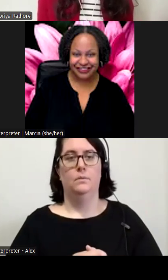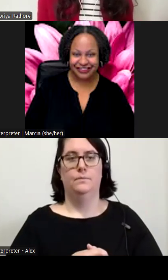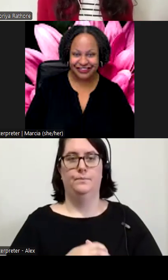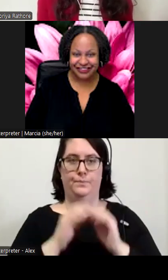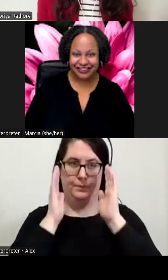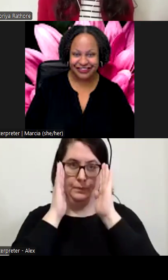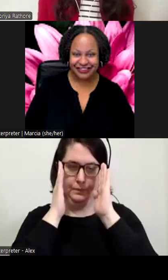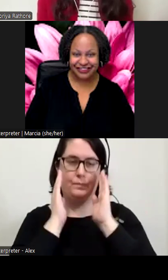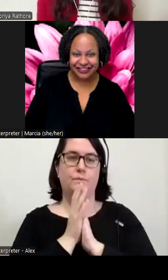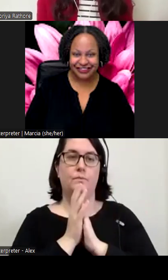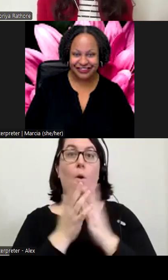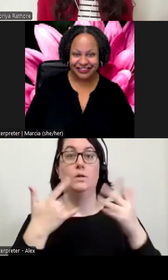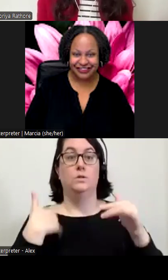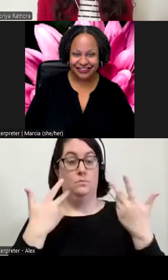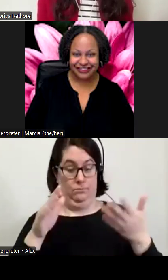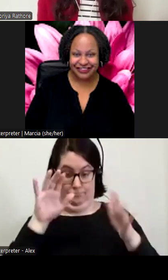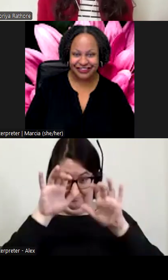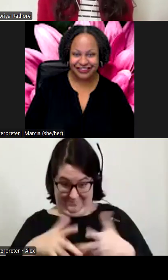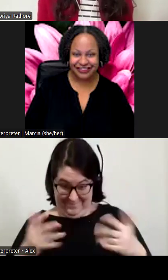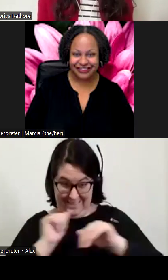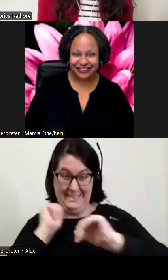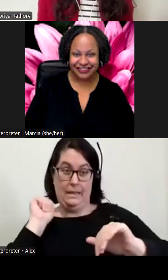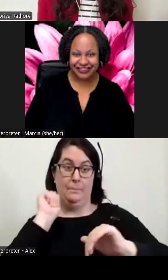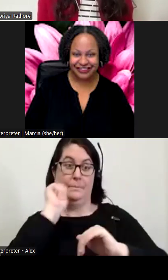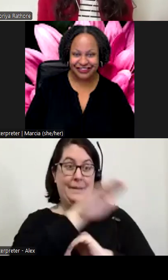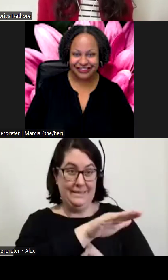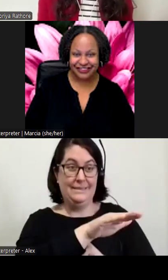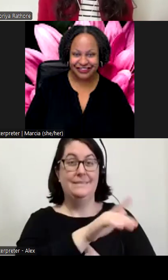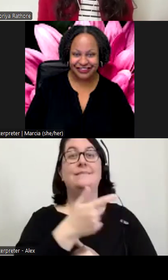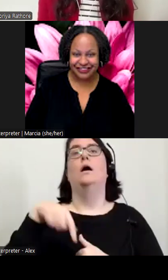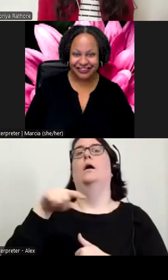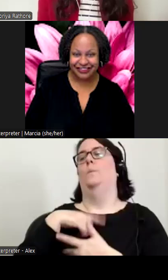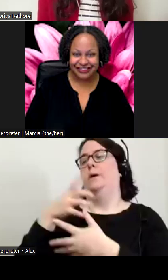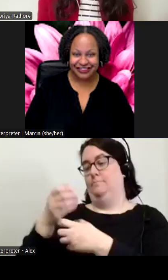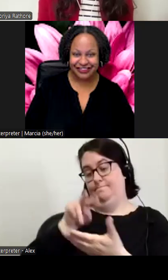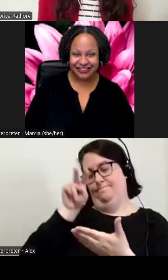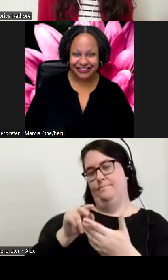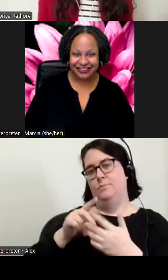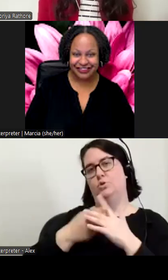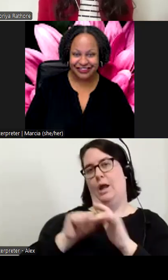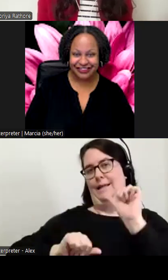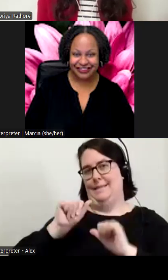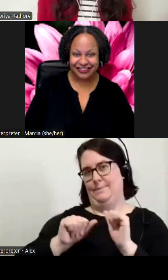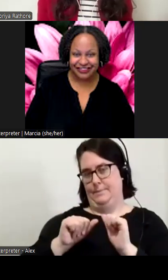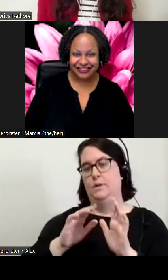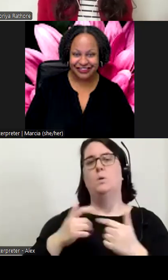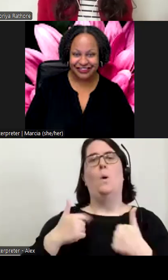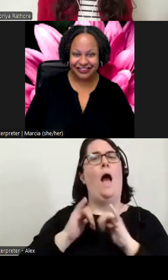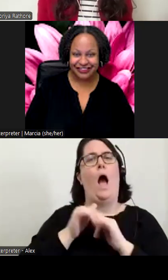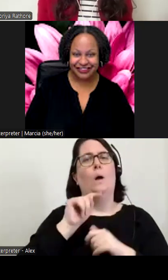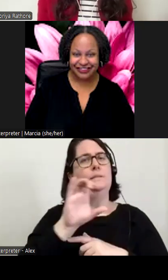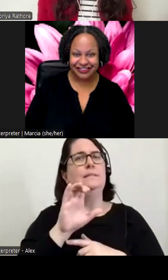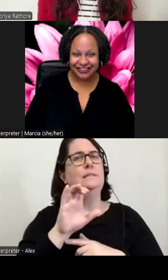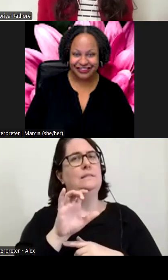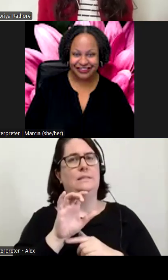Once you've submitted your grant application, we'll begin the assessment process. So how are TAC grant